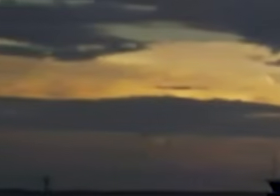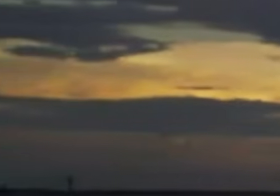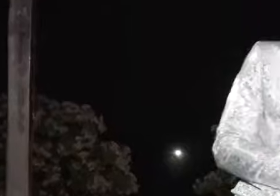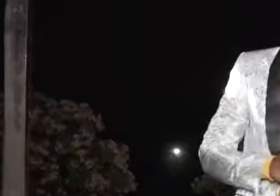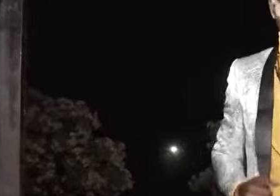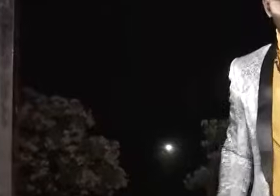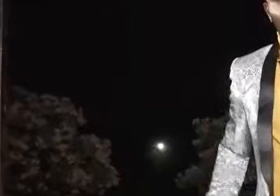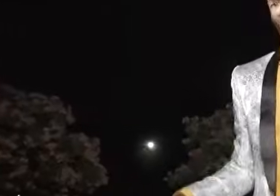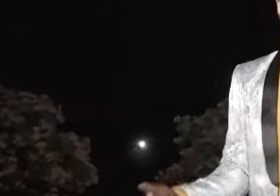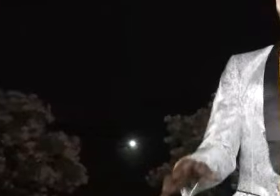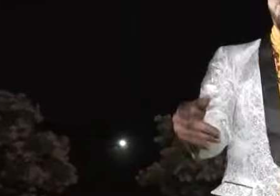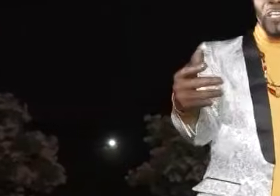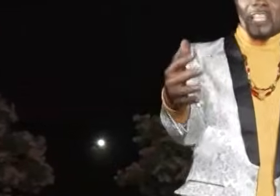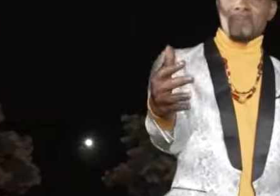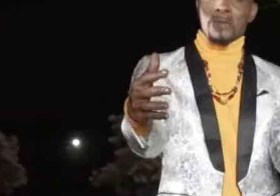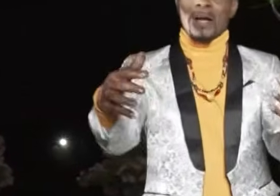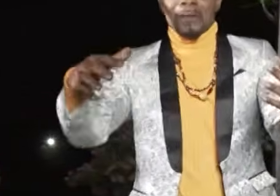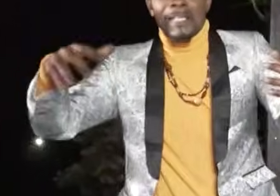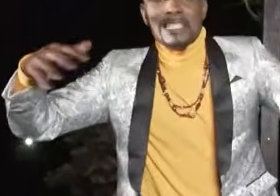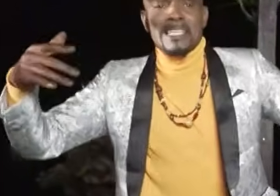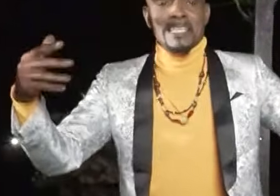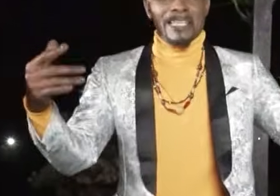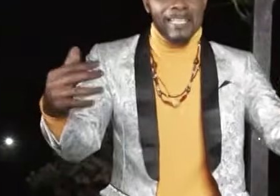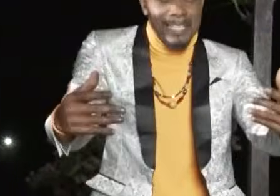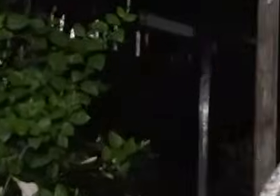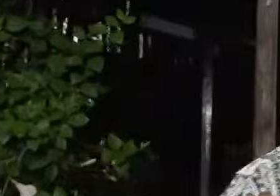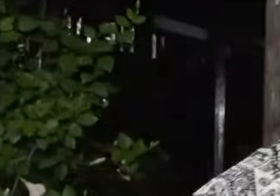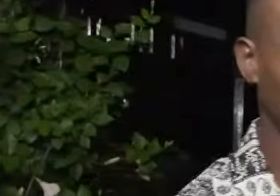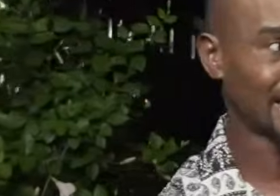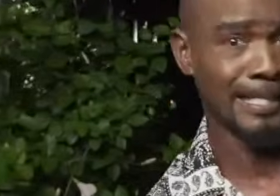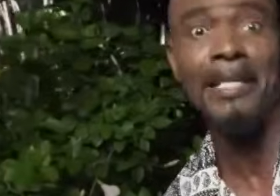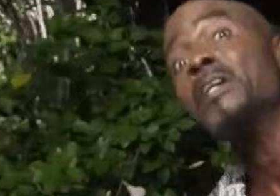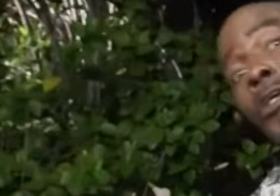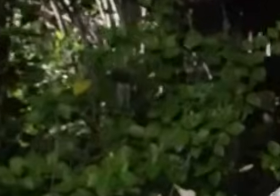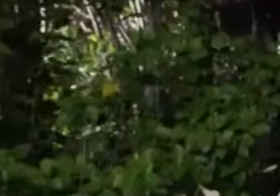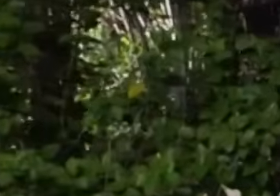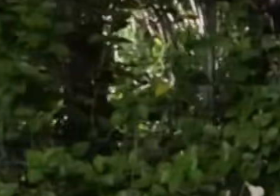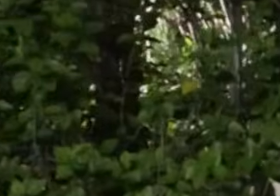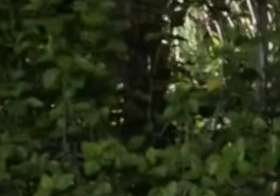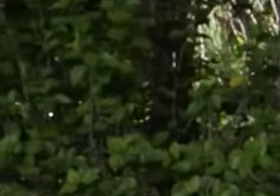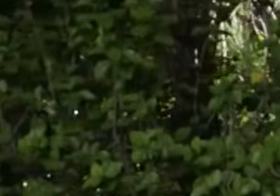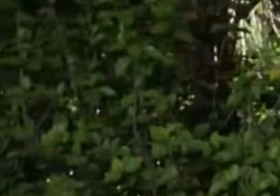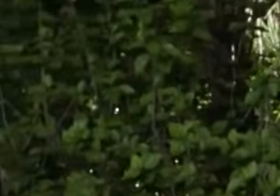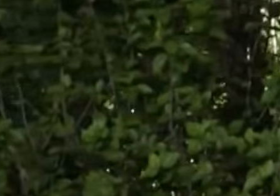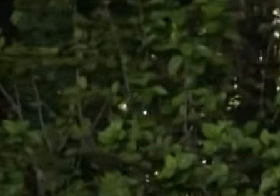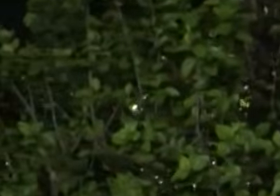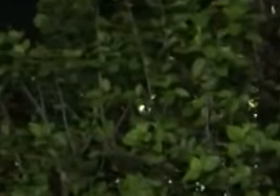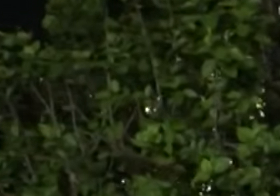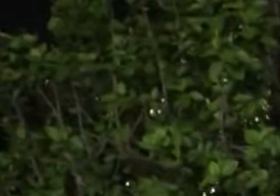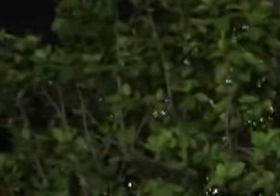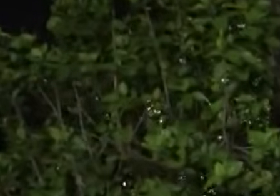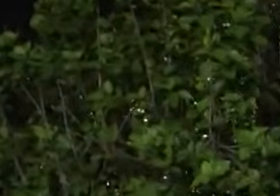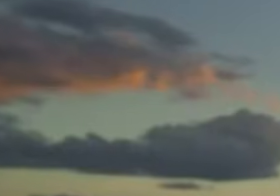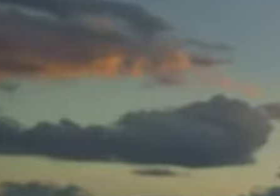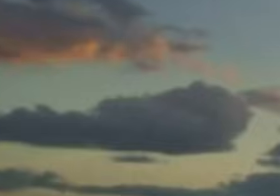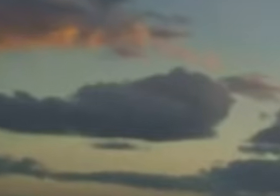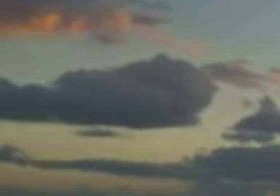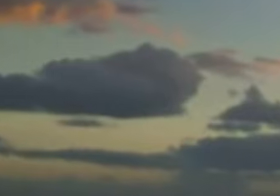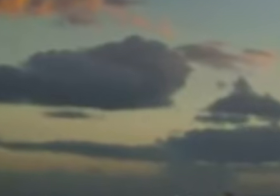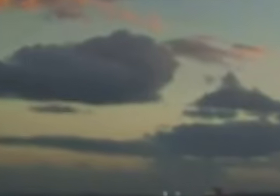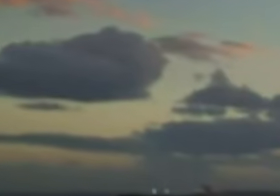cheat, you better give me back me teeth. Your mouth are for you,